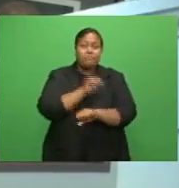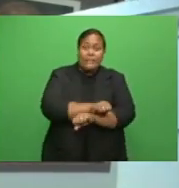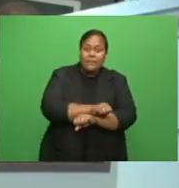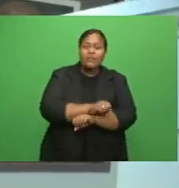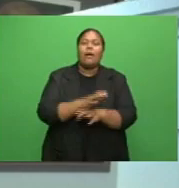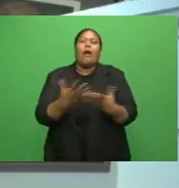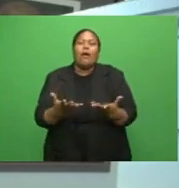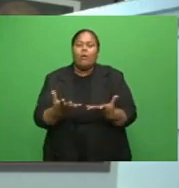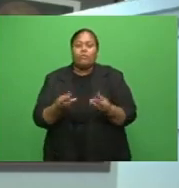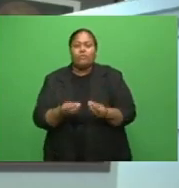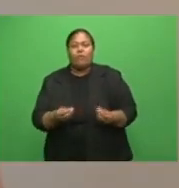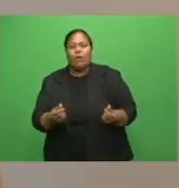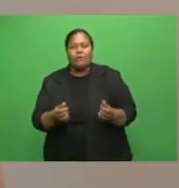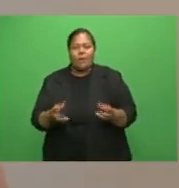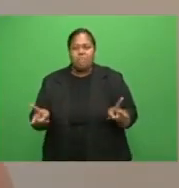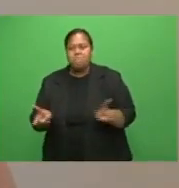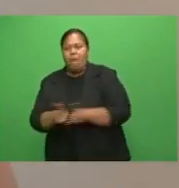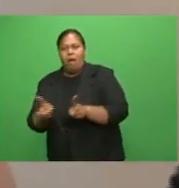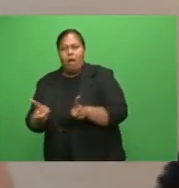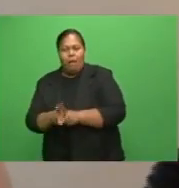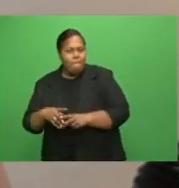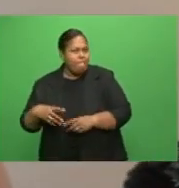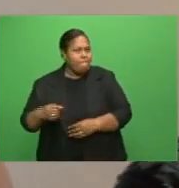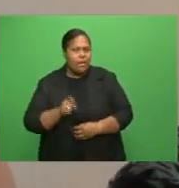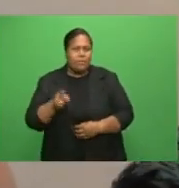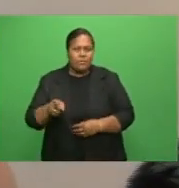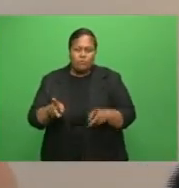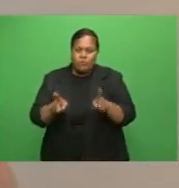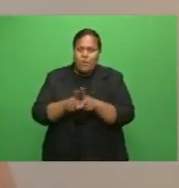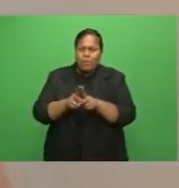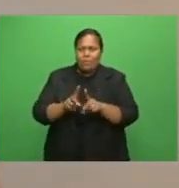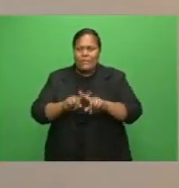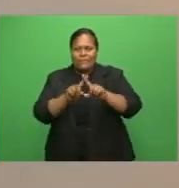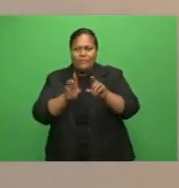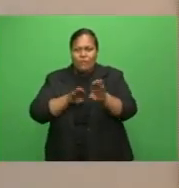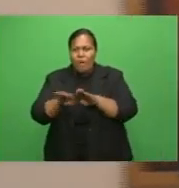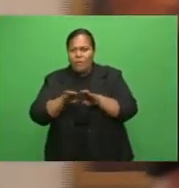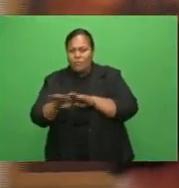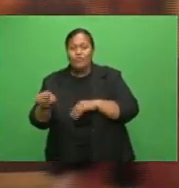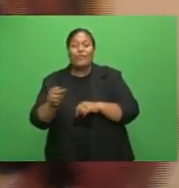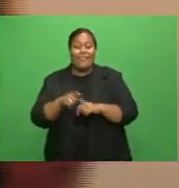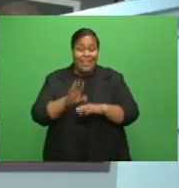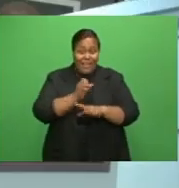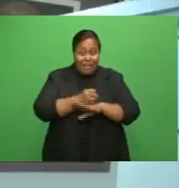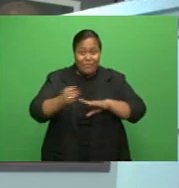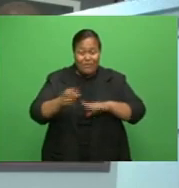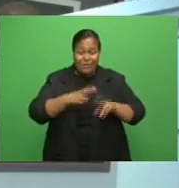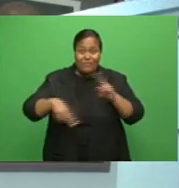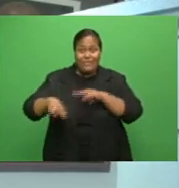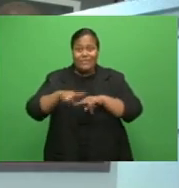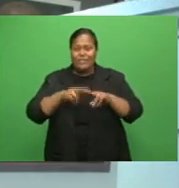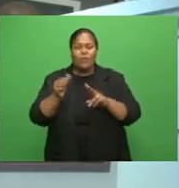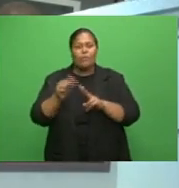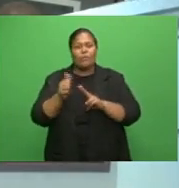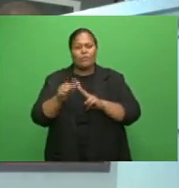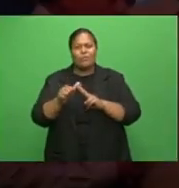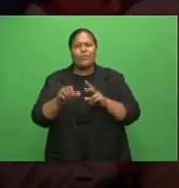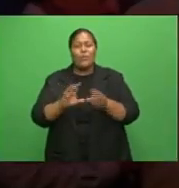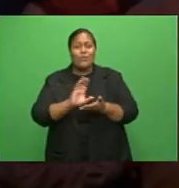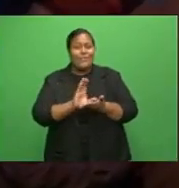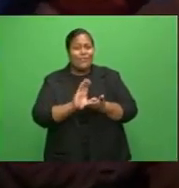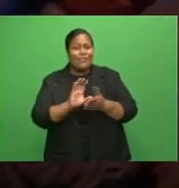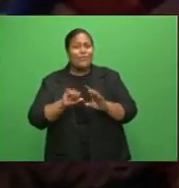So we have to partner with the different branches of the government of Fiji but we also have to partner with the civil